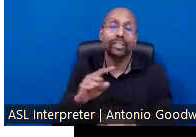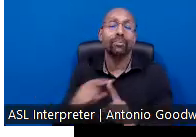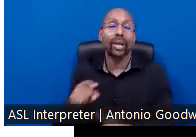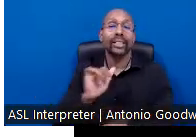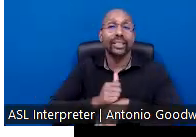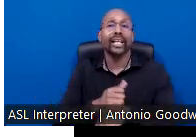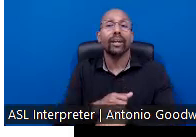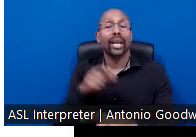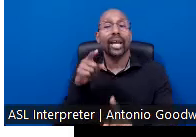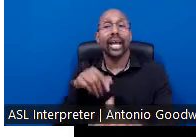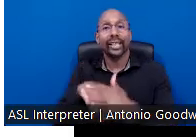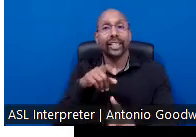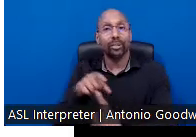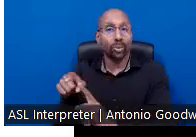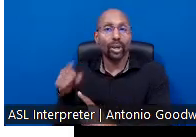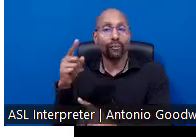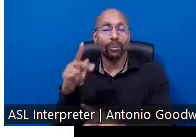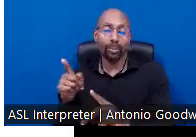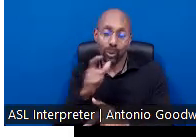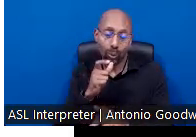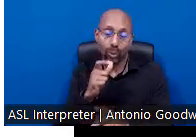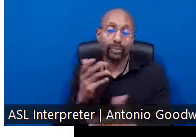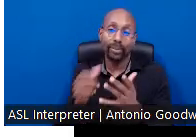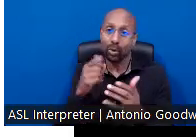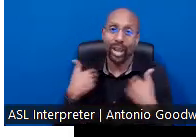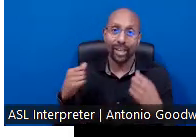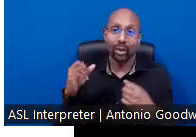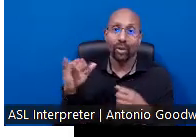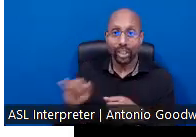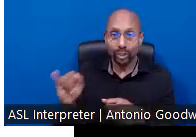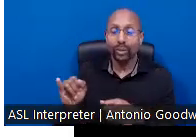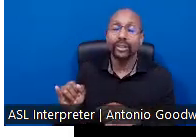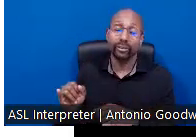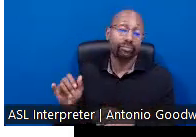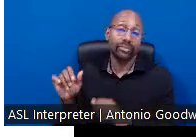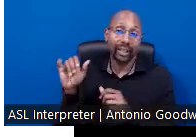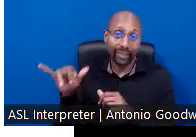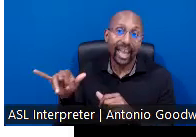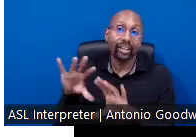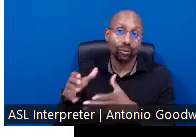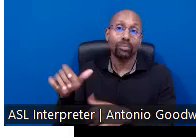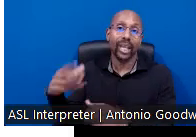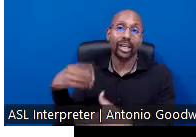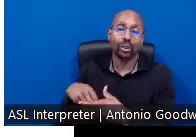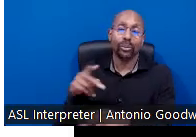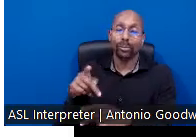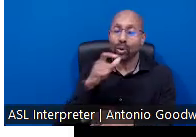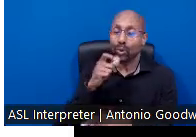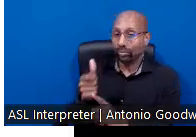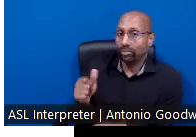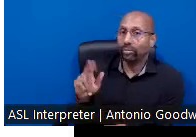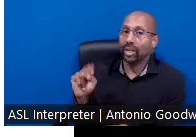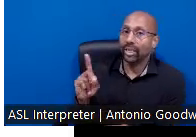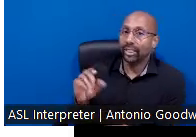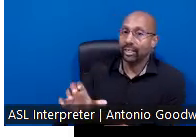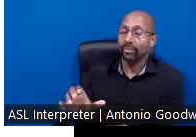be undocumented in that category as well. So no concrete, I guess, answer for that, Celie, but we still have some time to work that